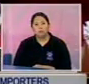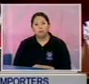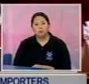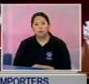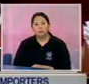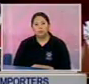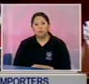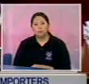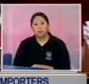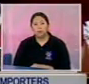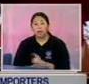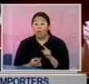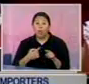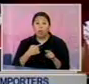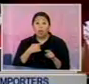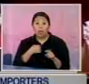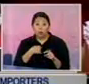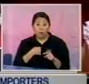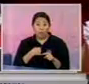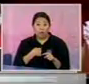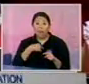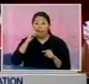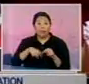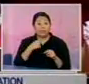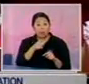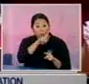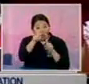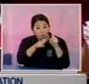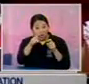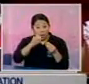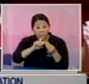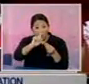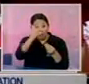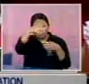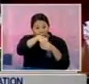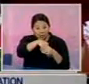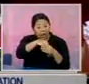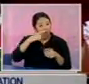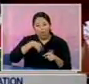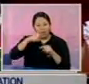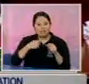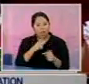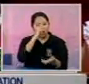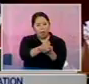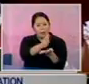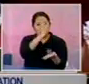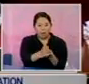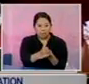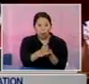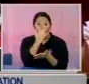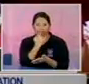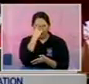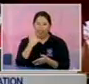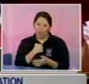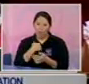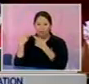questions relating to the substance because I'm the presiding officer. So, but I cautioned. The record will